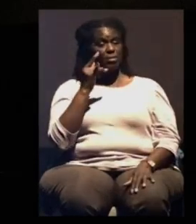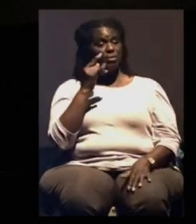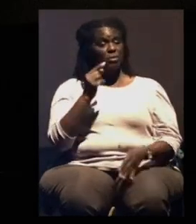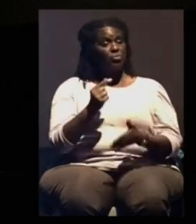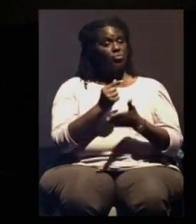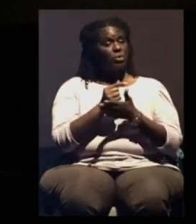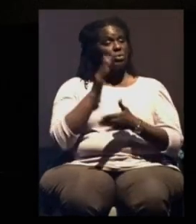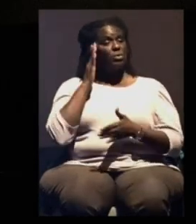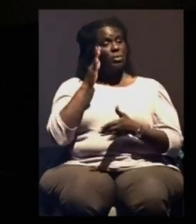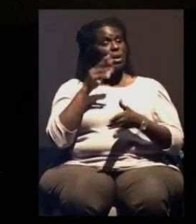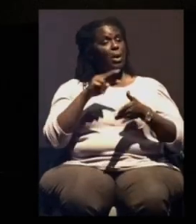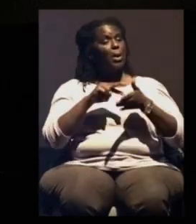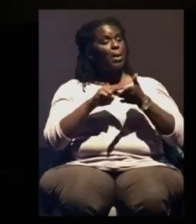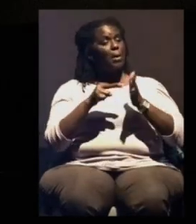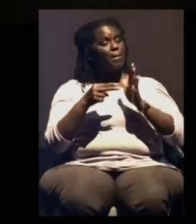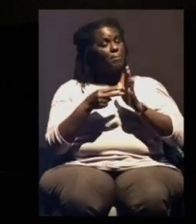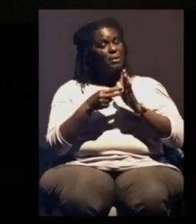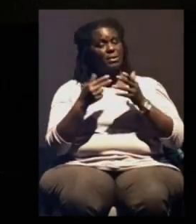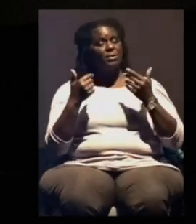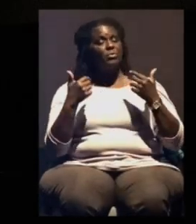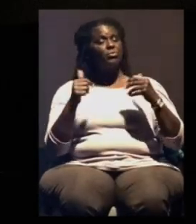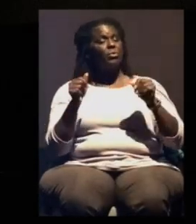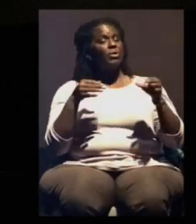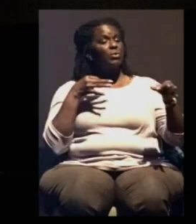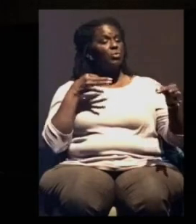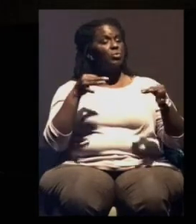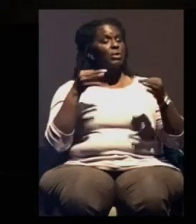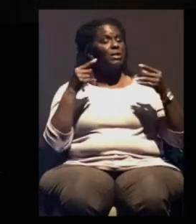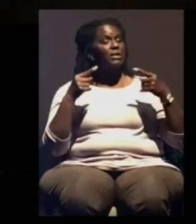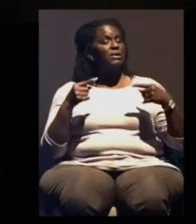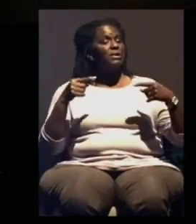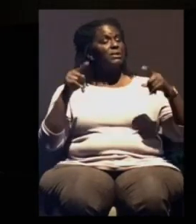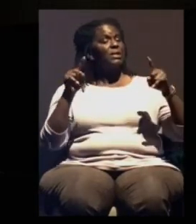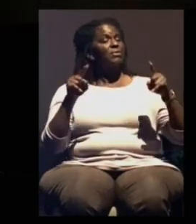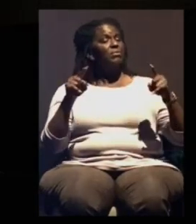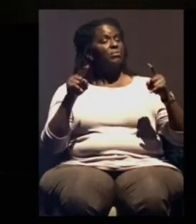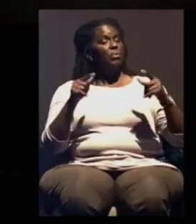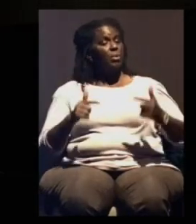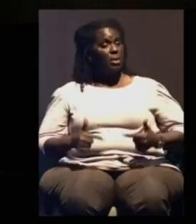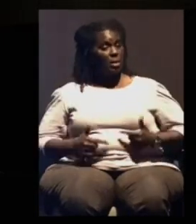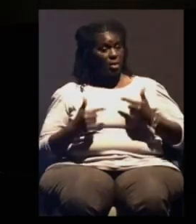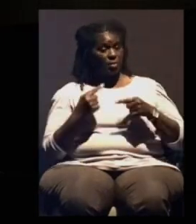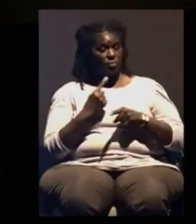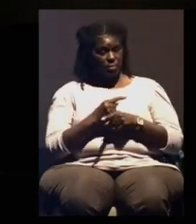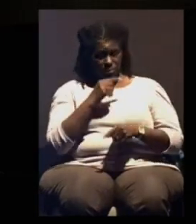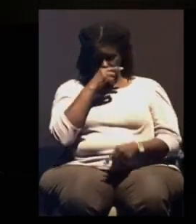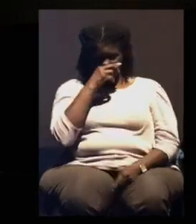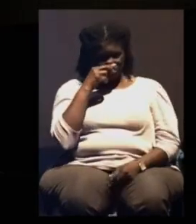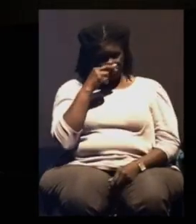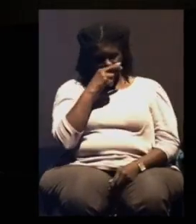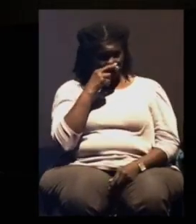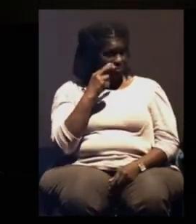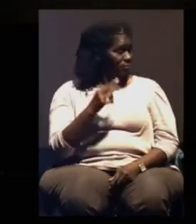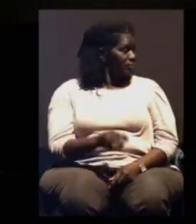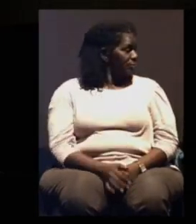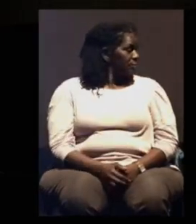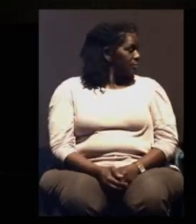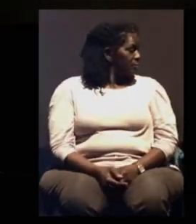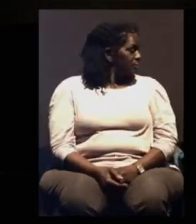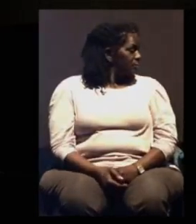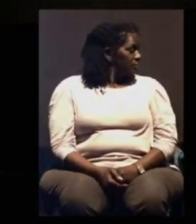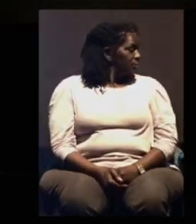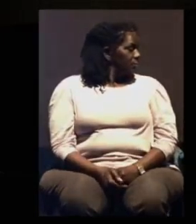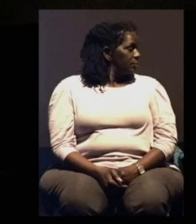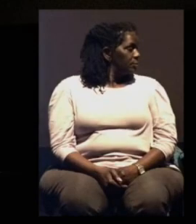address? It's literally an attempt to define a successful, good life, isn't it? Okay, so that's number one.